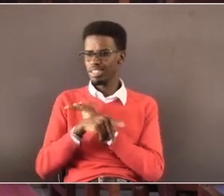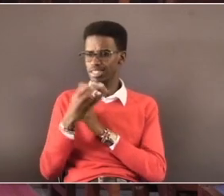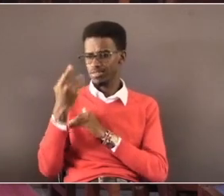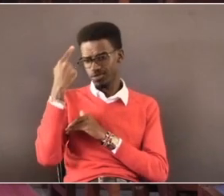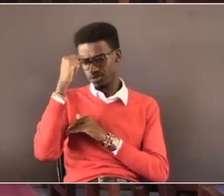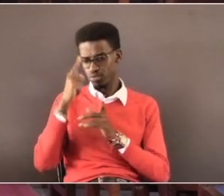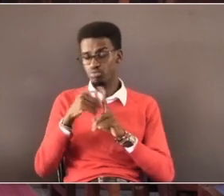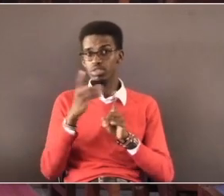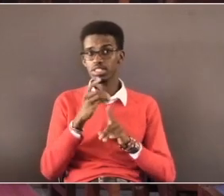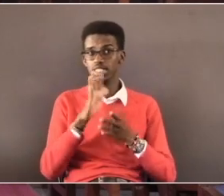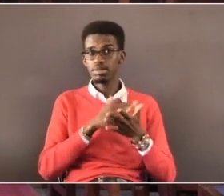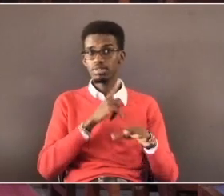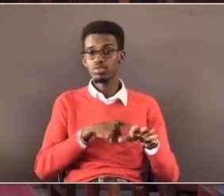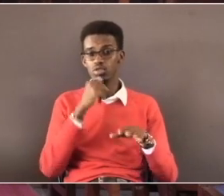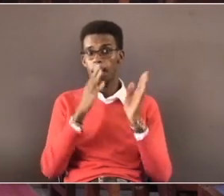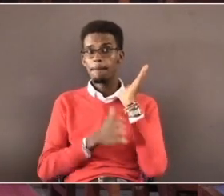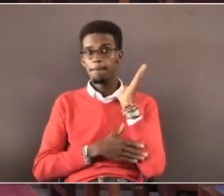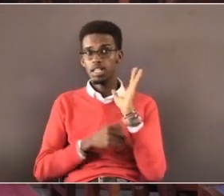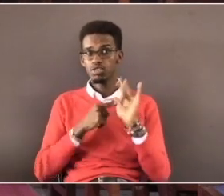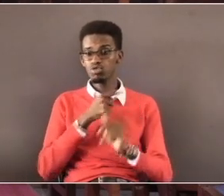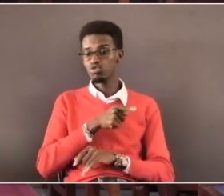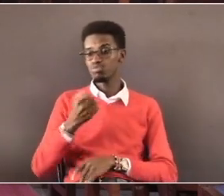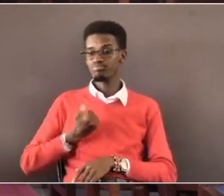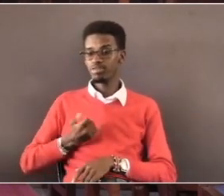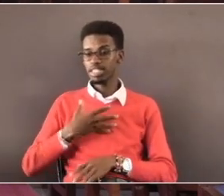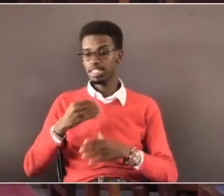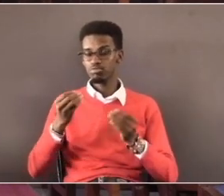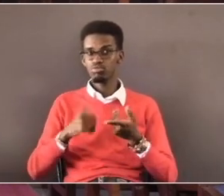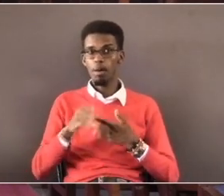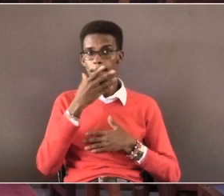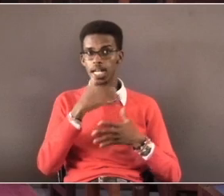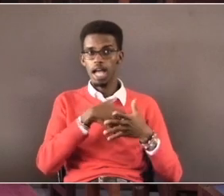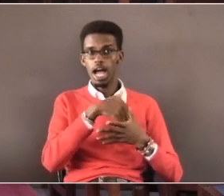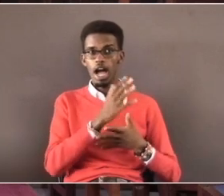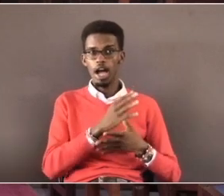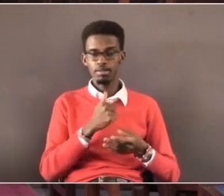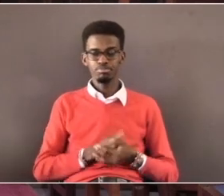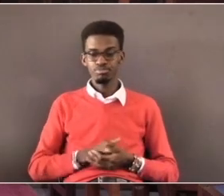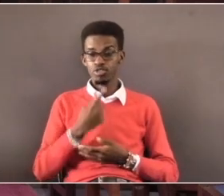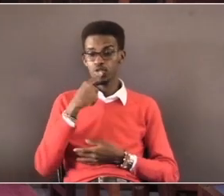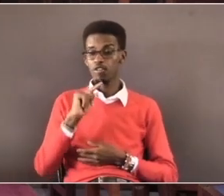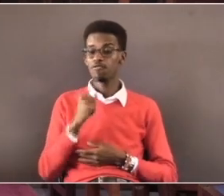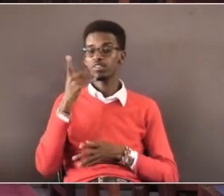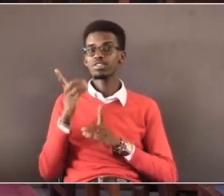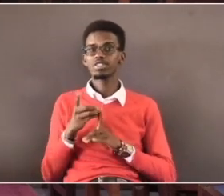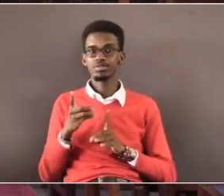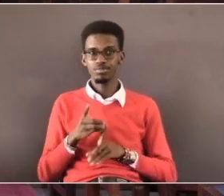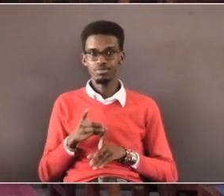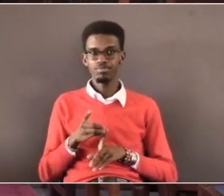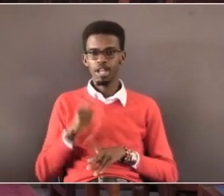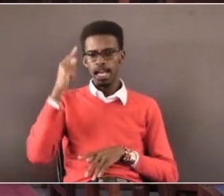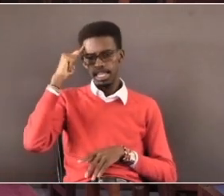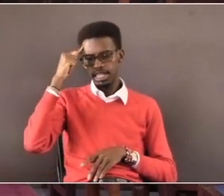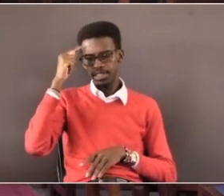Because sometimes it's not bad if it's you, the lady, taking the guy out. So first date, figure it